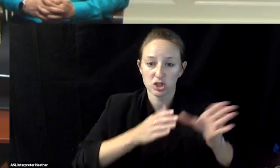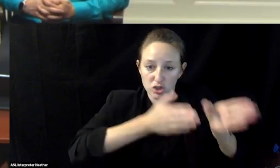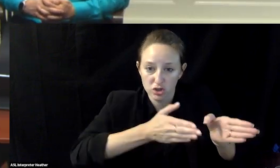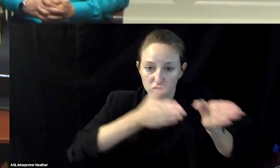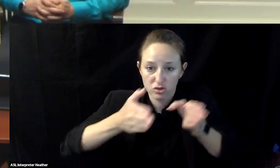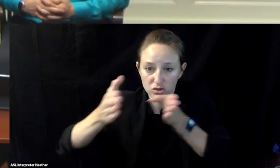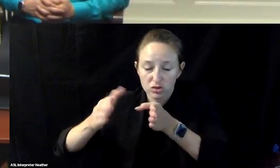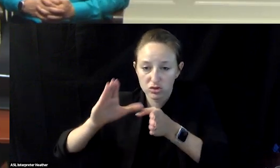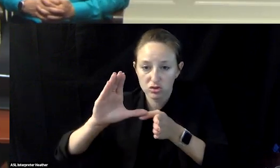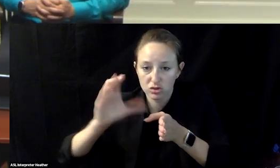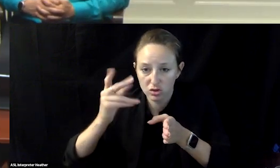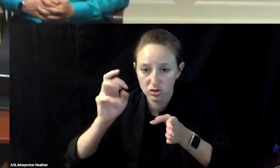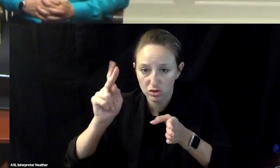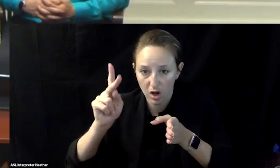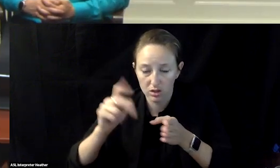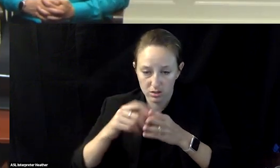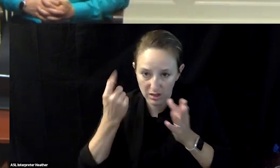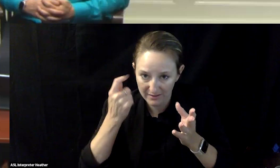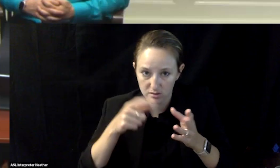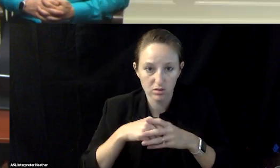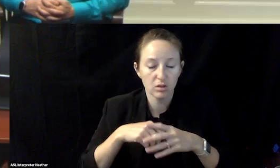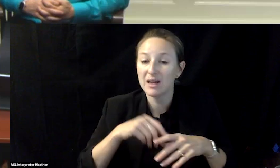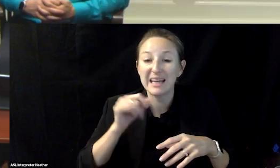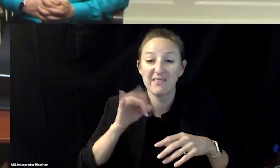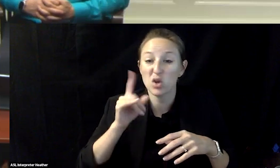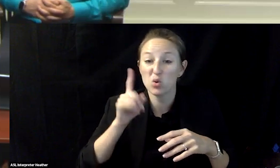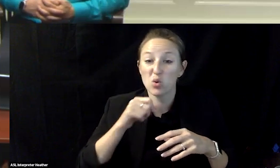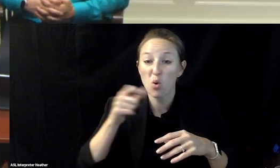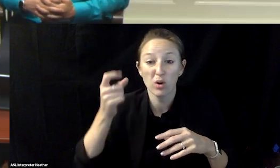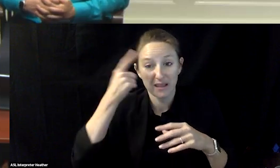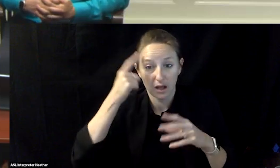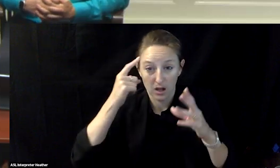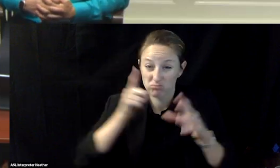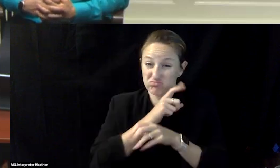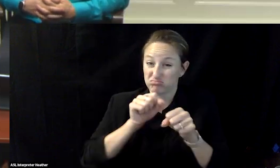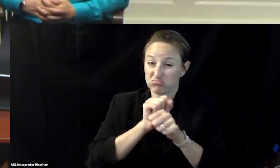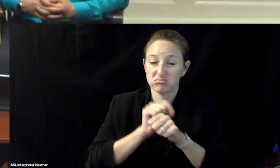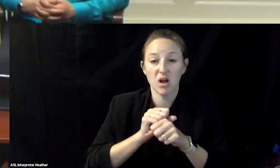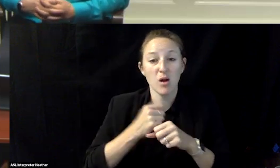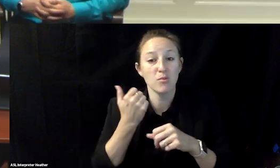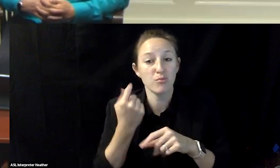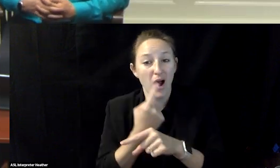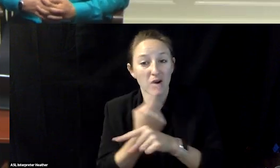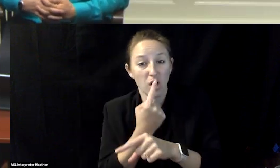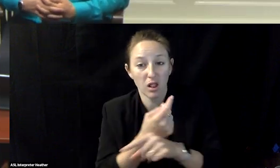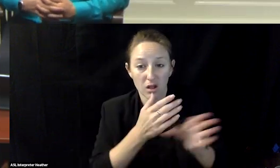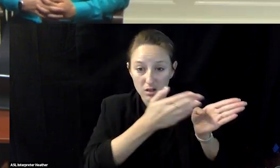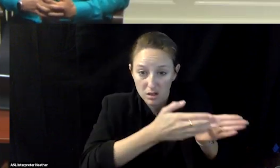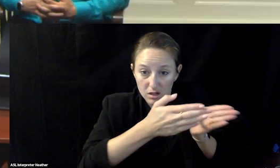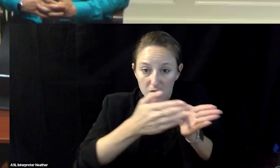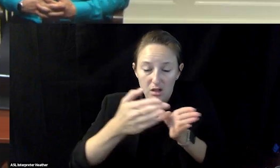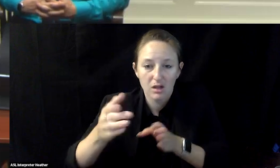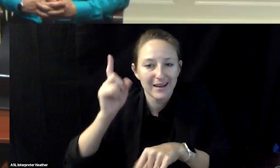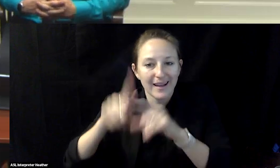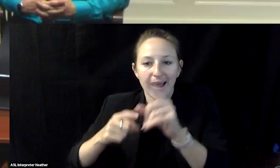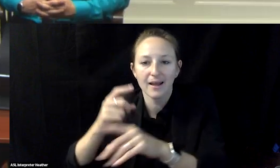off by a step. You're not going to hit your milestones. So again, like I said, I talk to people about, let's see, like, okay, I know you